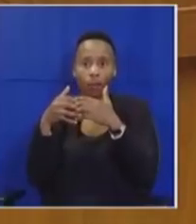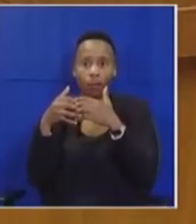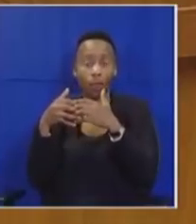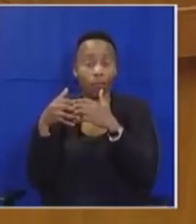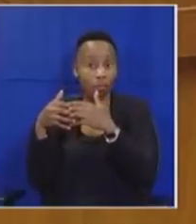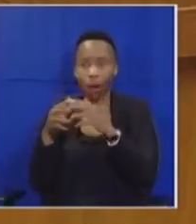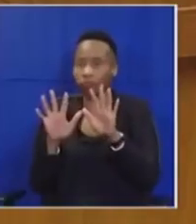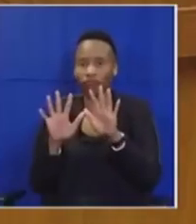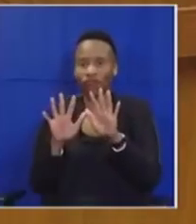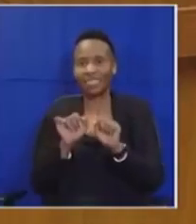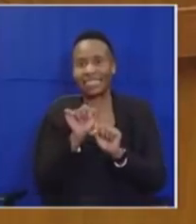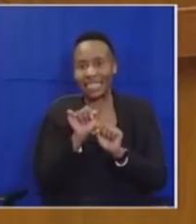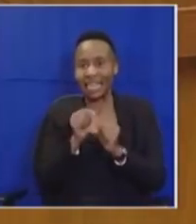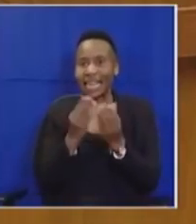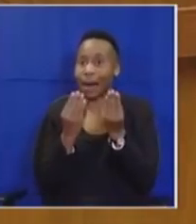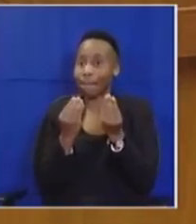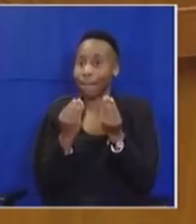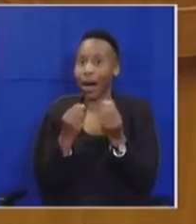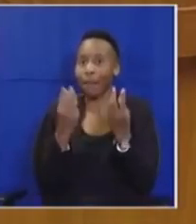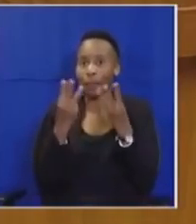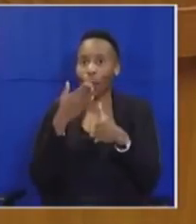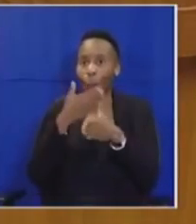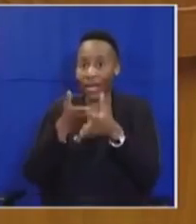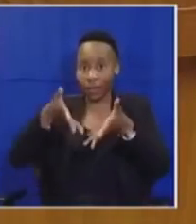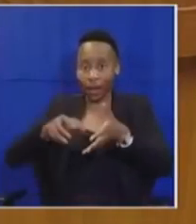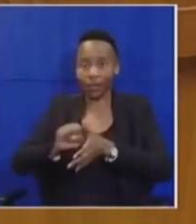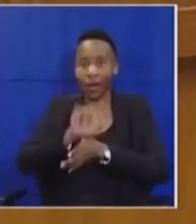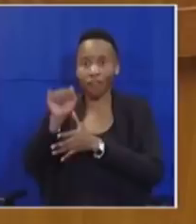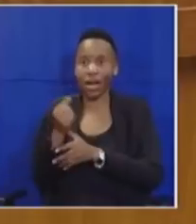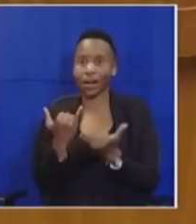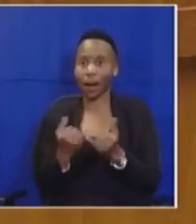doubled the number of people who are working here in South Africa.